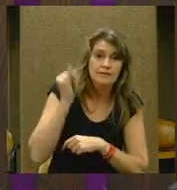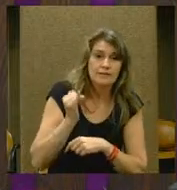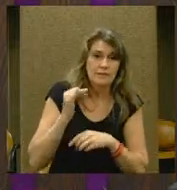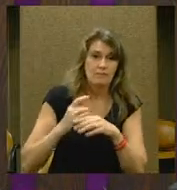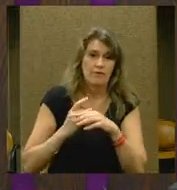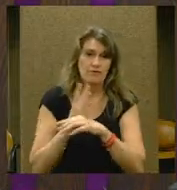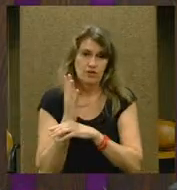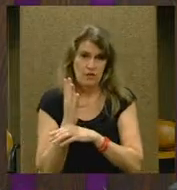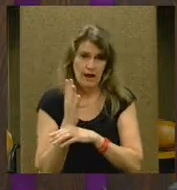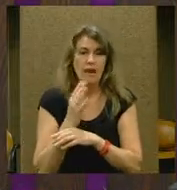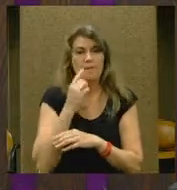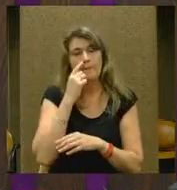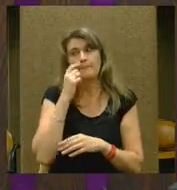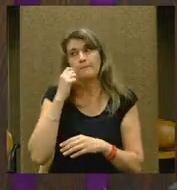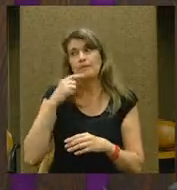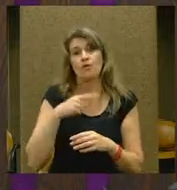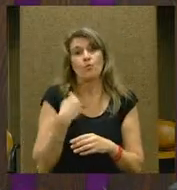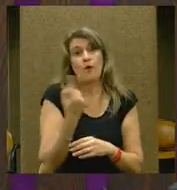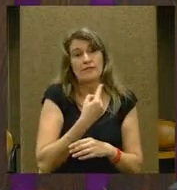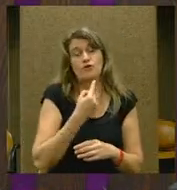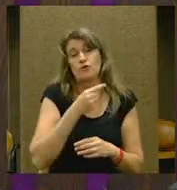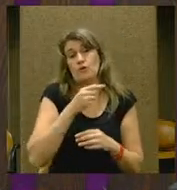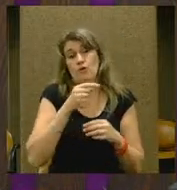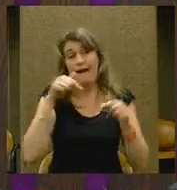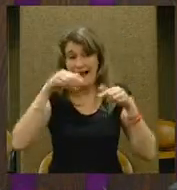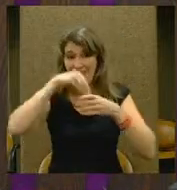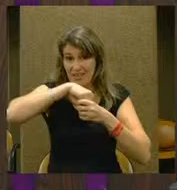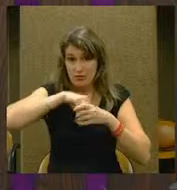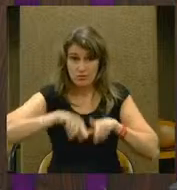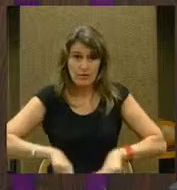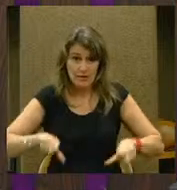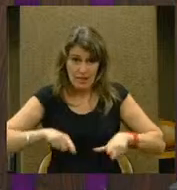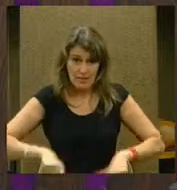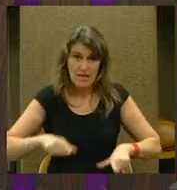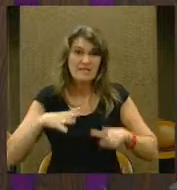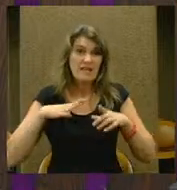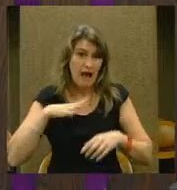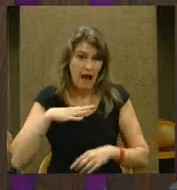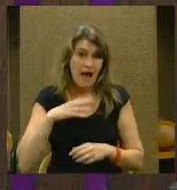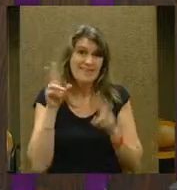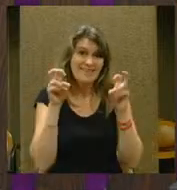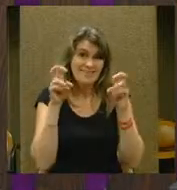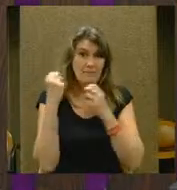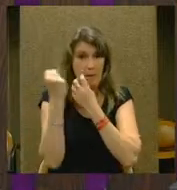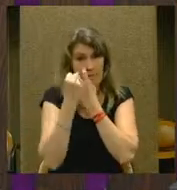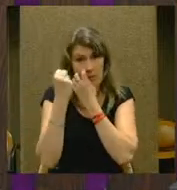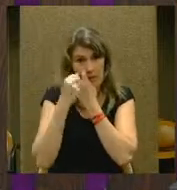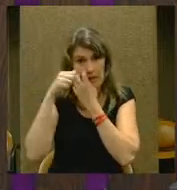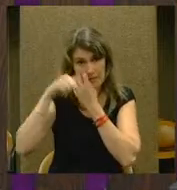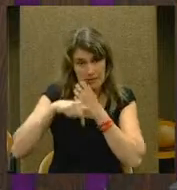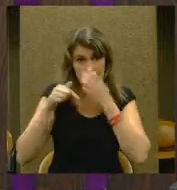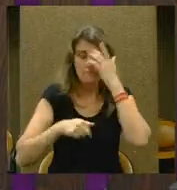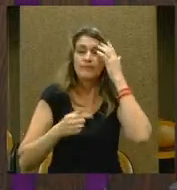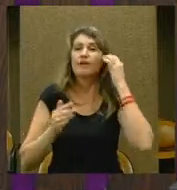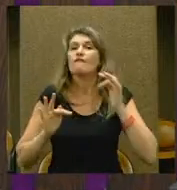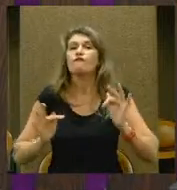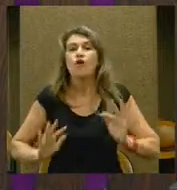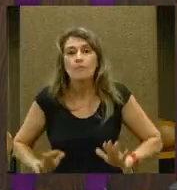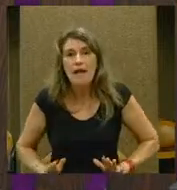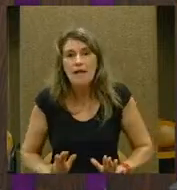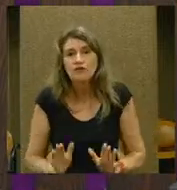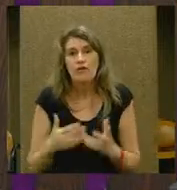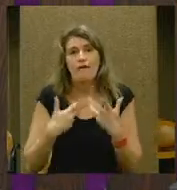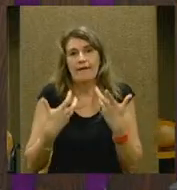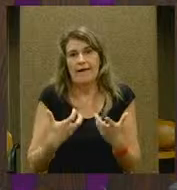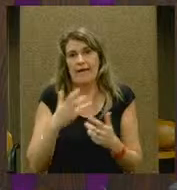Our health teams are working on this. They are concerned about this. They want to deepen training